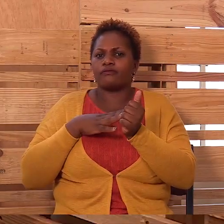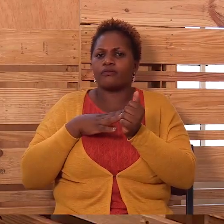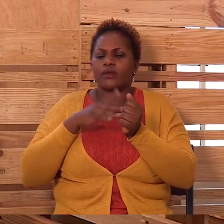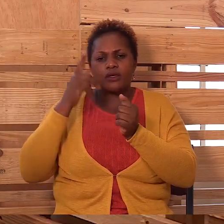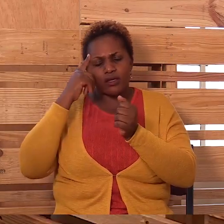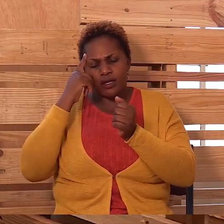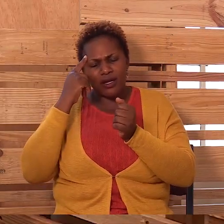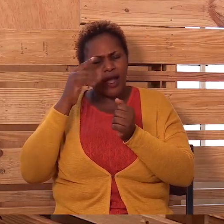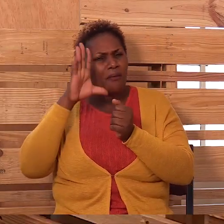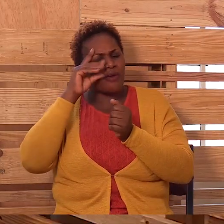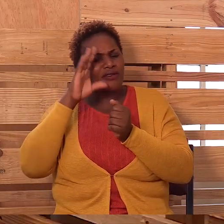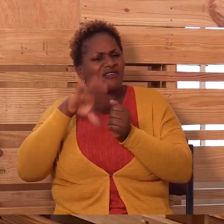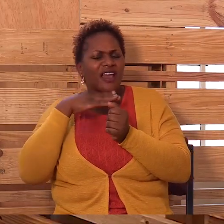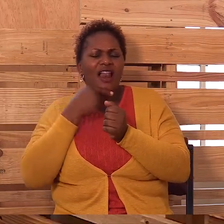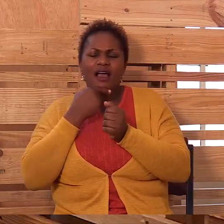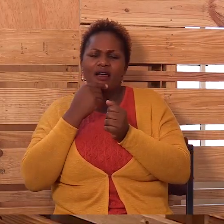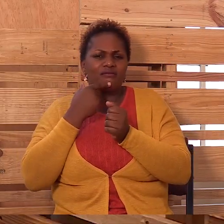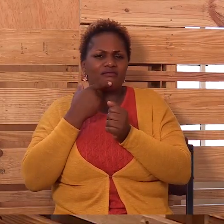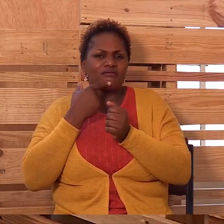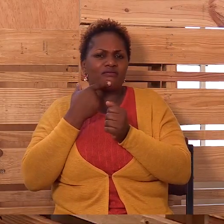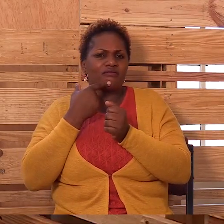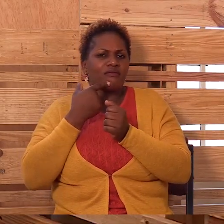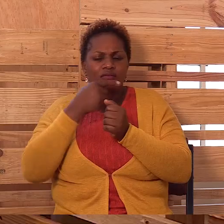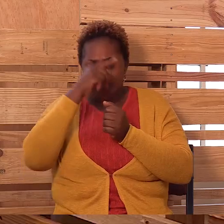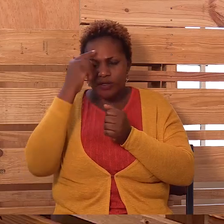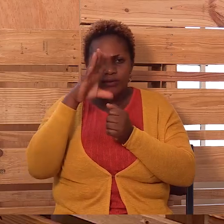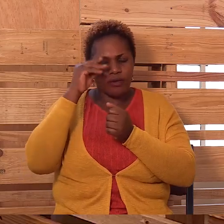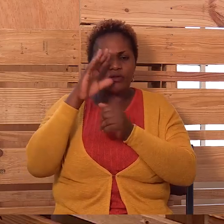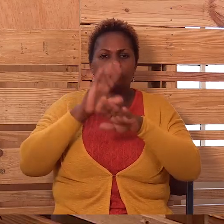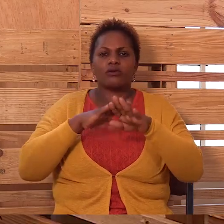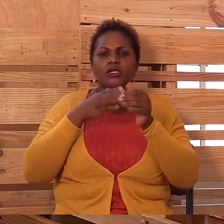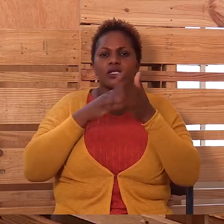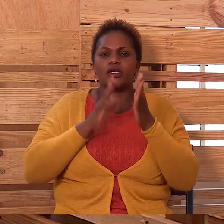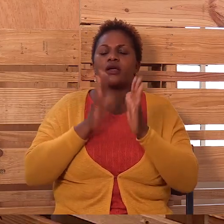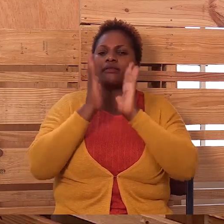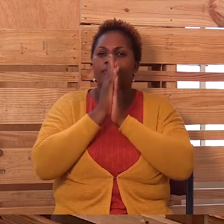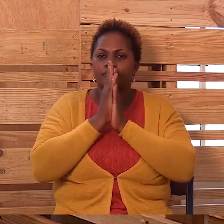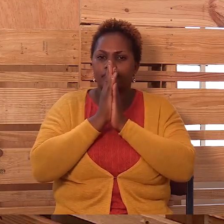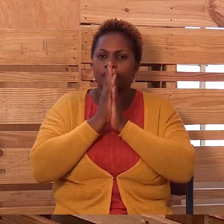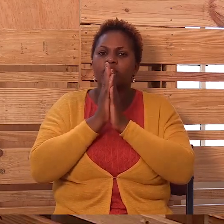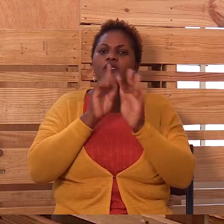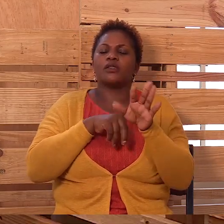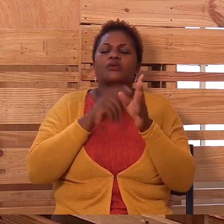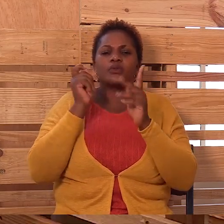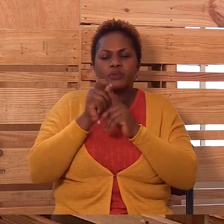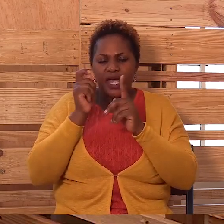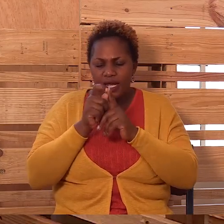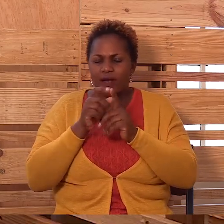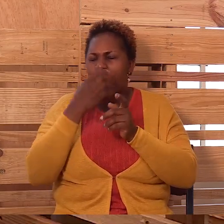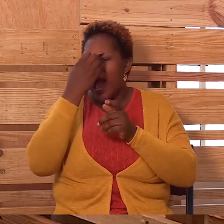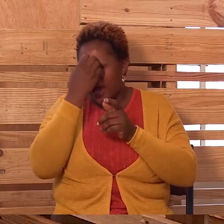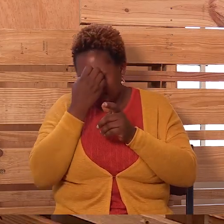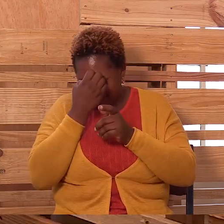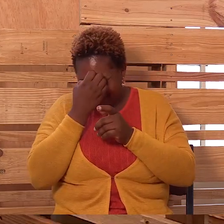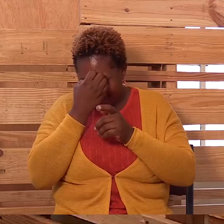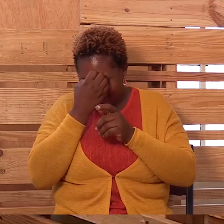else?" How do you think Moses felt? He felt really bad. And because Moses was a good leader, he always prayed. When he was hurt, when